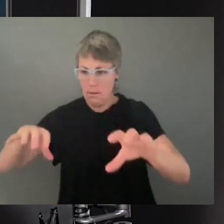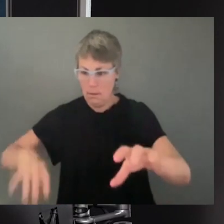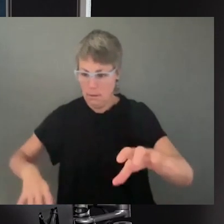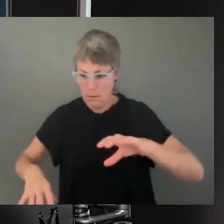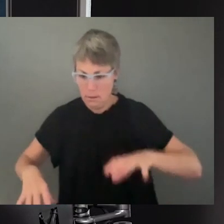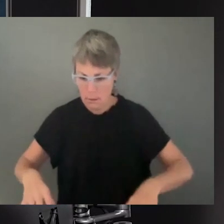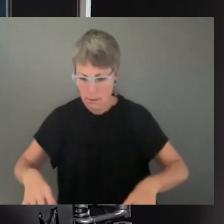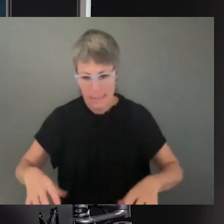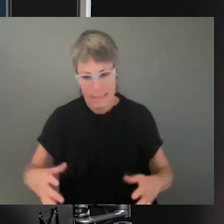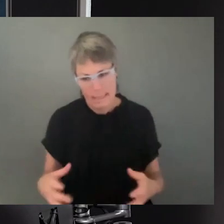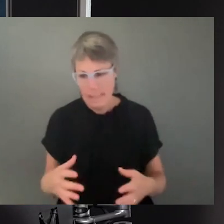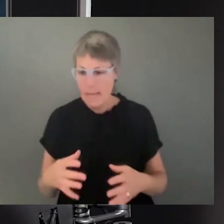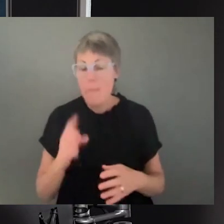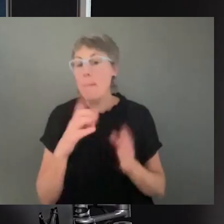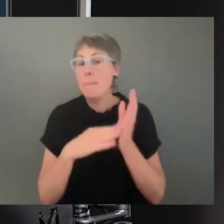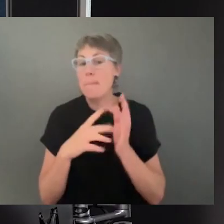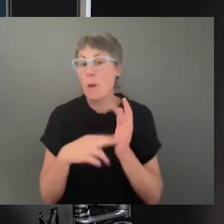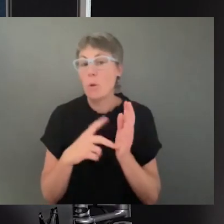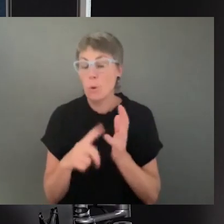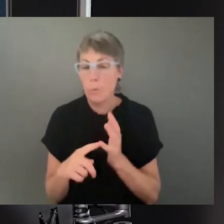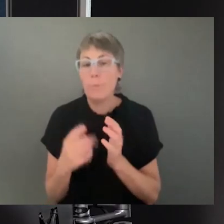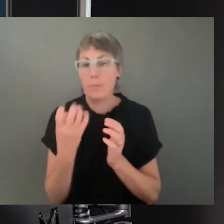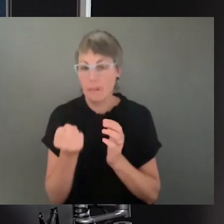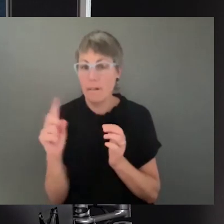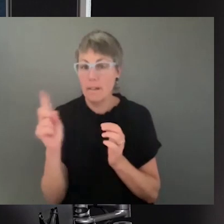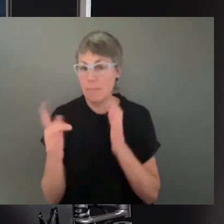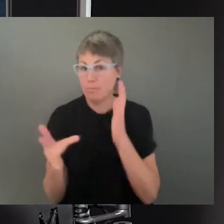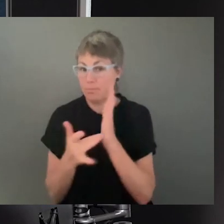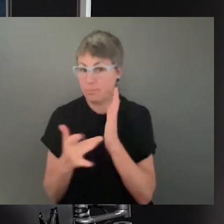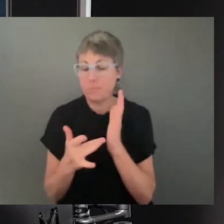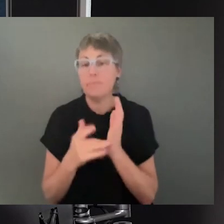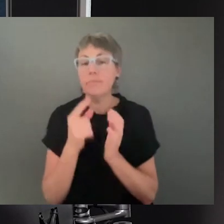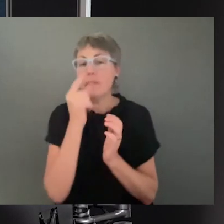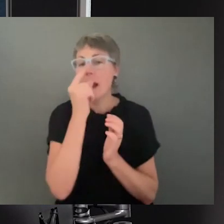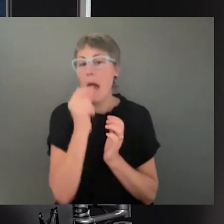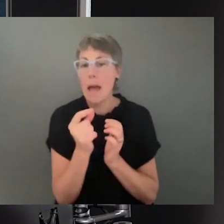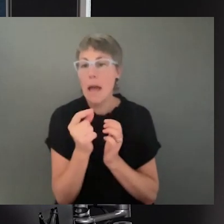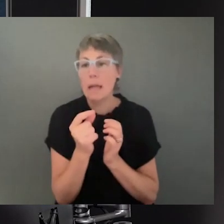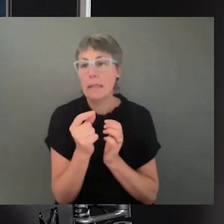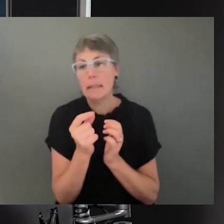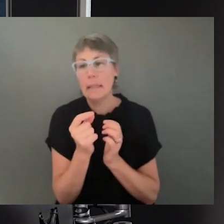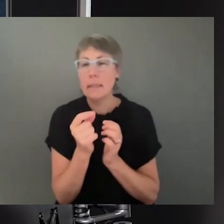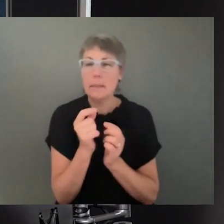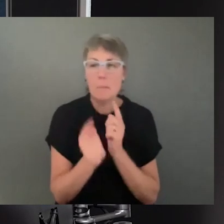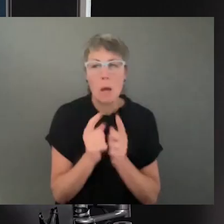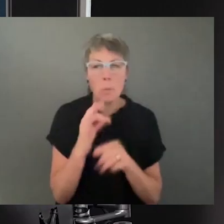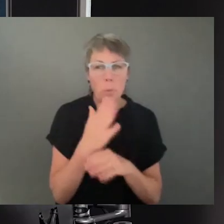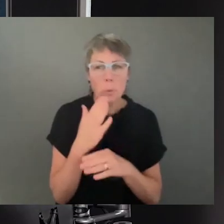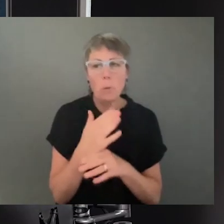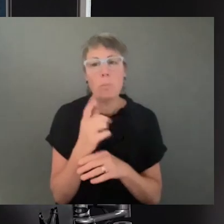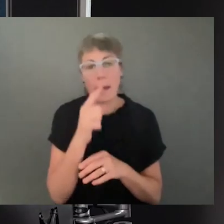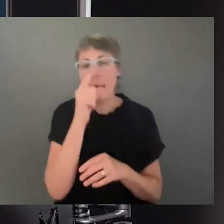in terms of the menu, well, there are pieces of technology that may not always, but